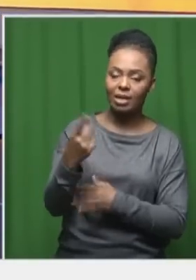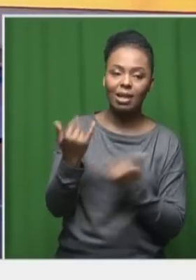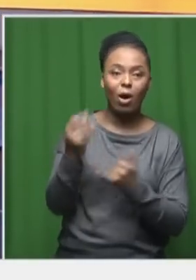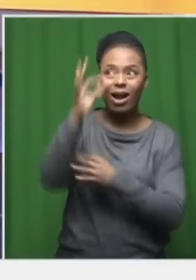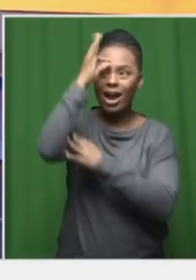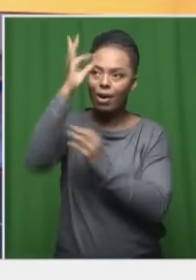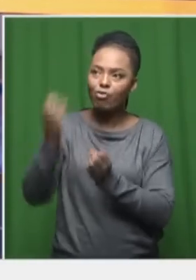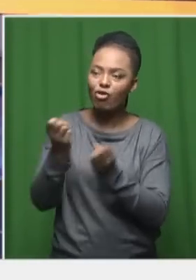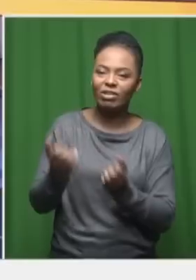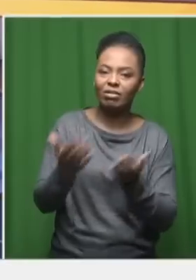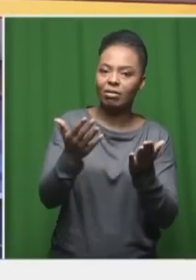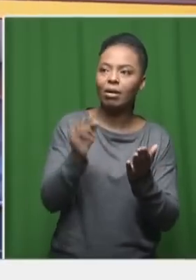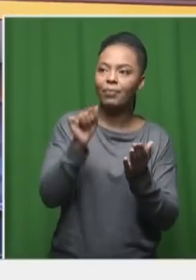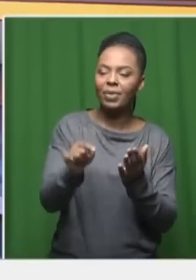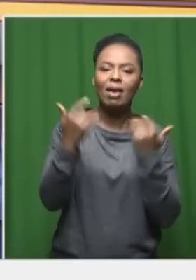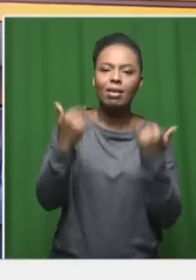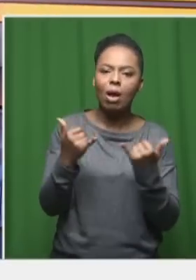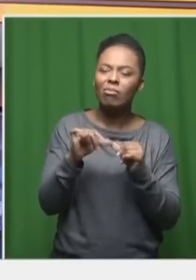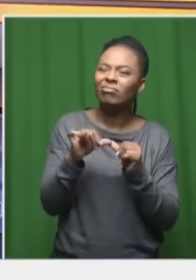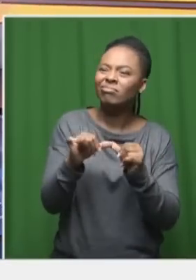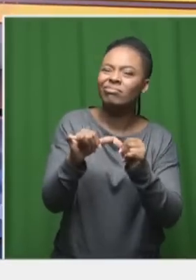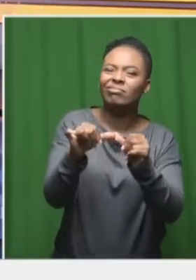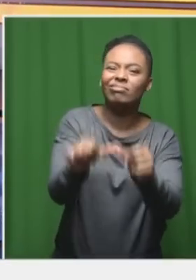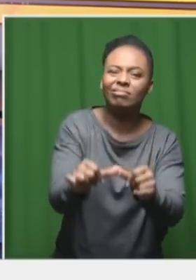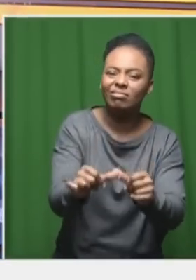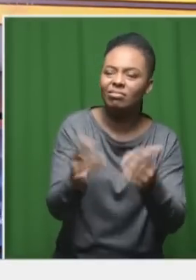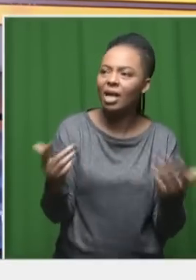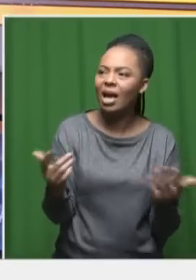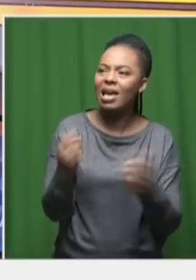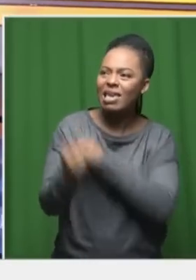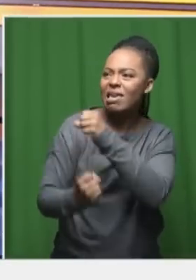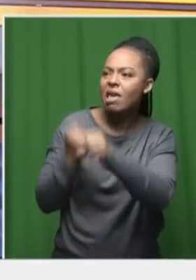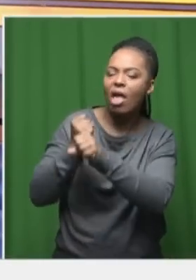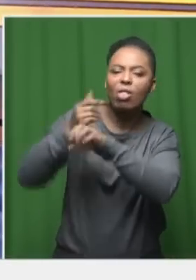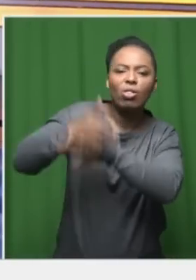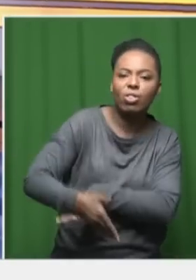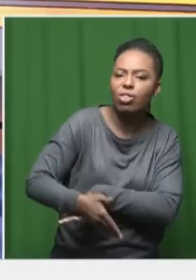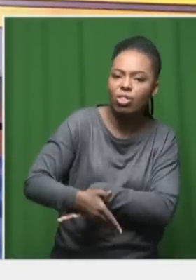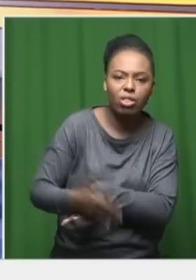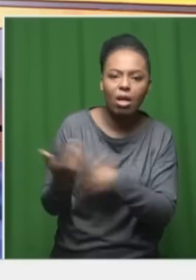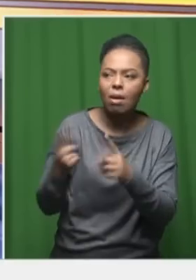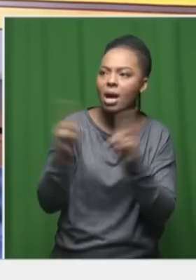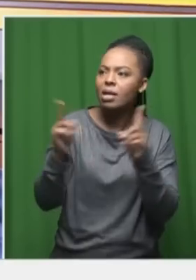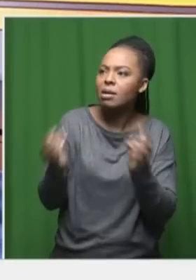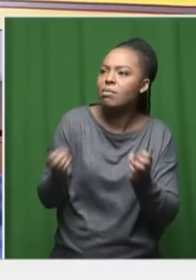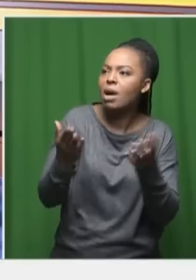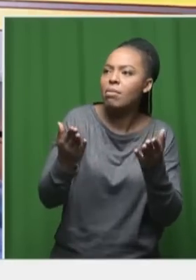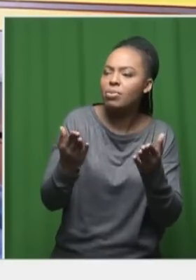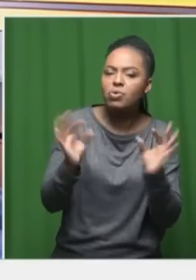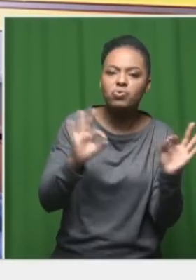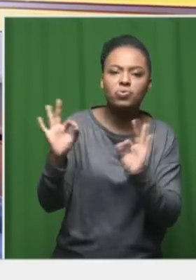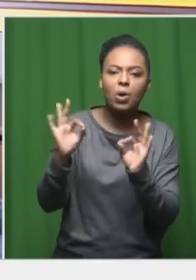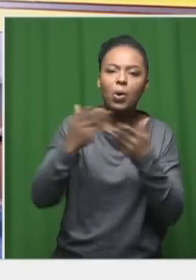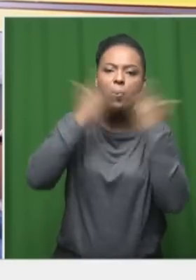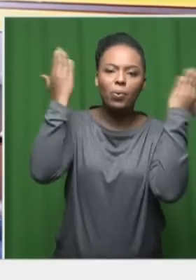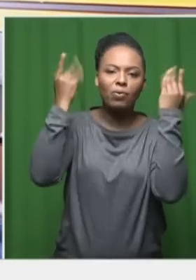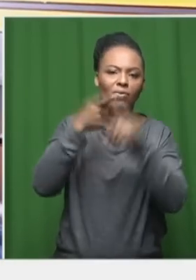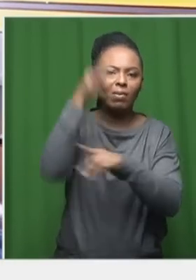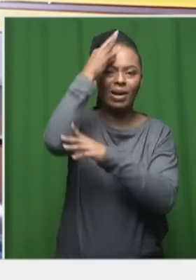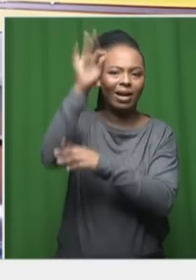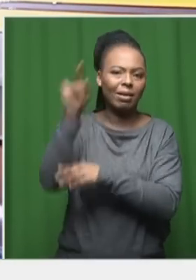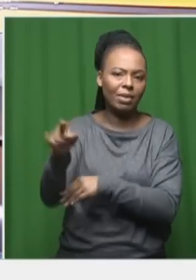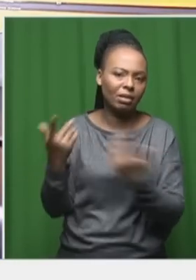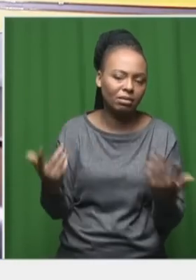government. This is a conversation that's been going on for many years. But obviously, that is another tier of government that